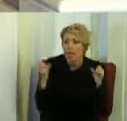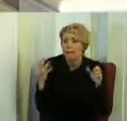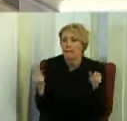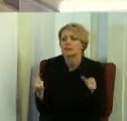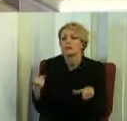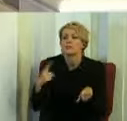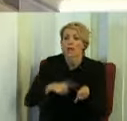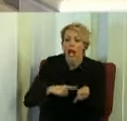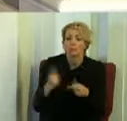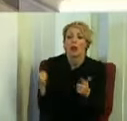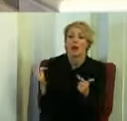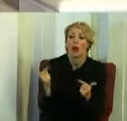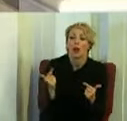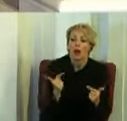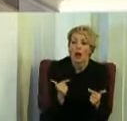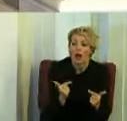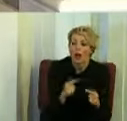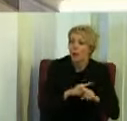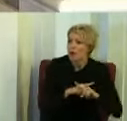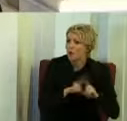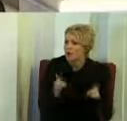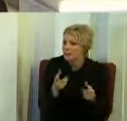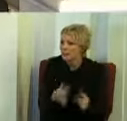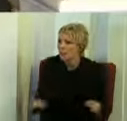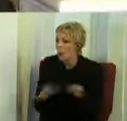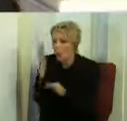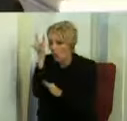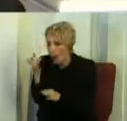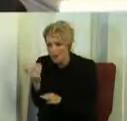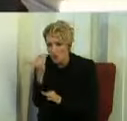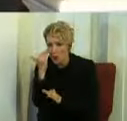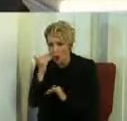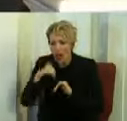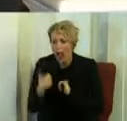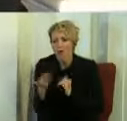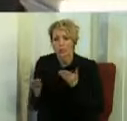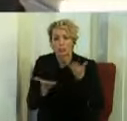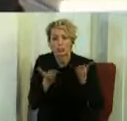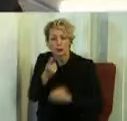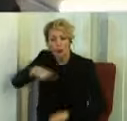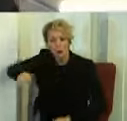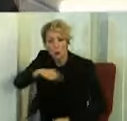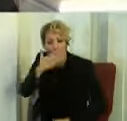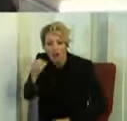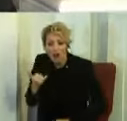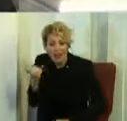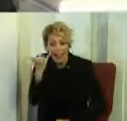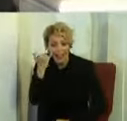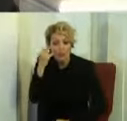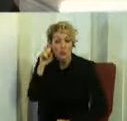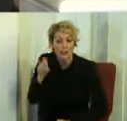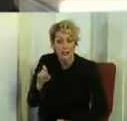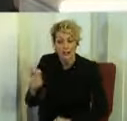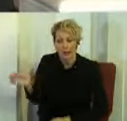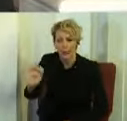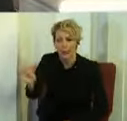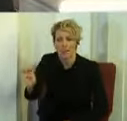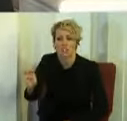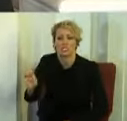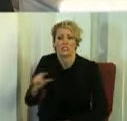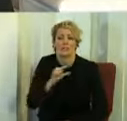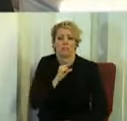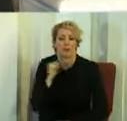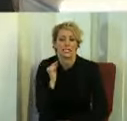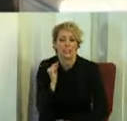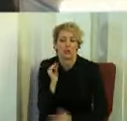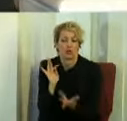how we may be able to minister effectively with and for you. So if you're in need of pastoral care, Please do check the box that says would like a member of the